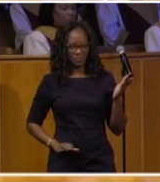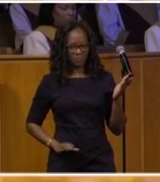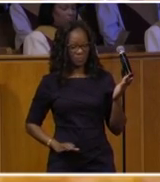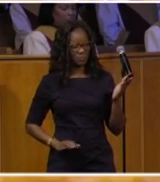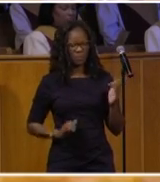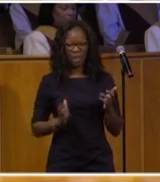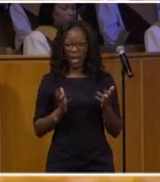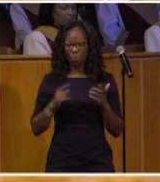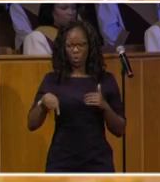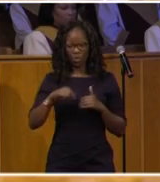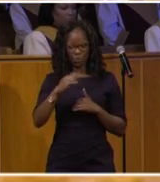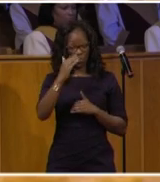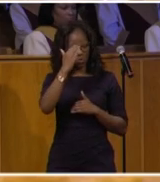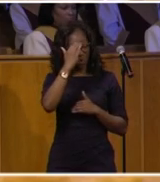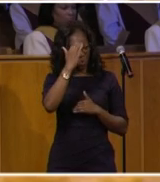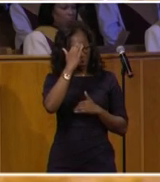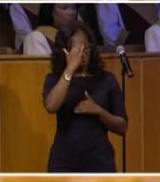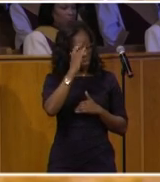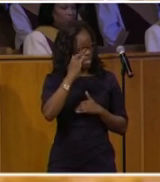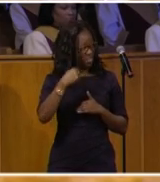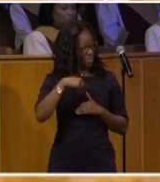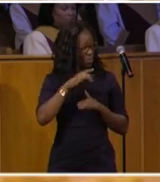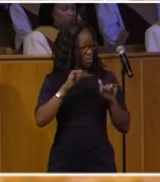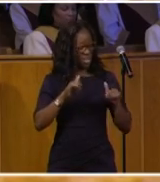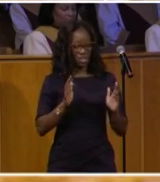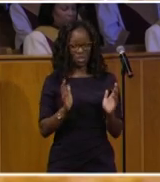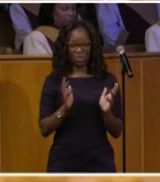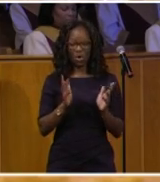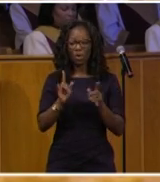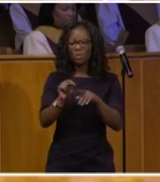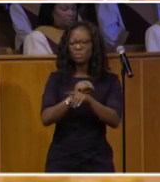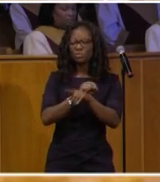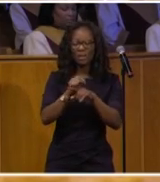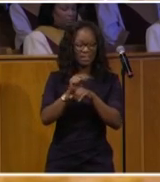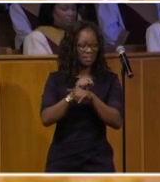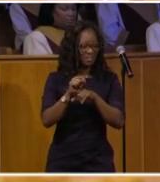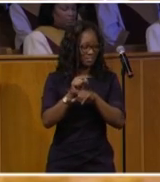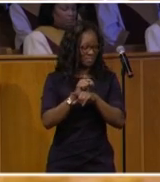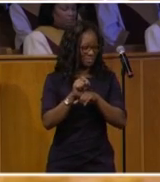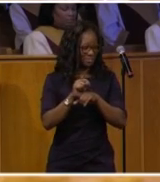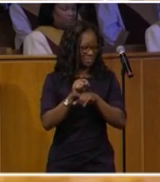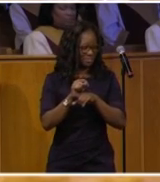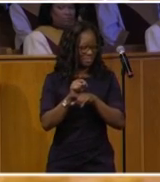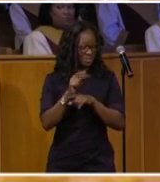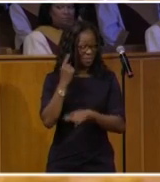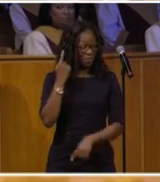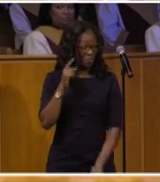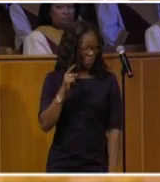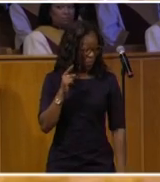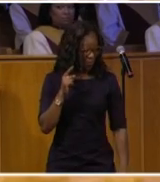I want you to know that we could talk about training for